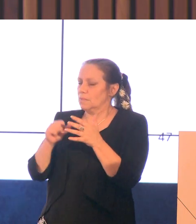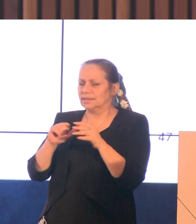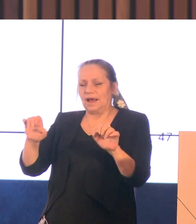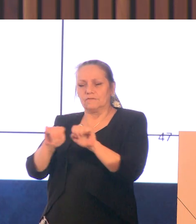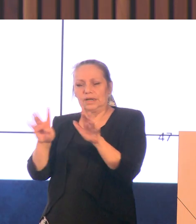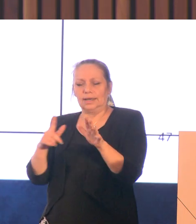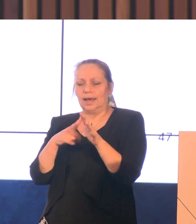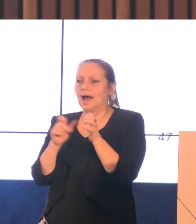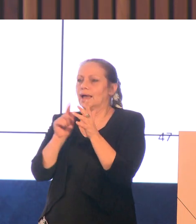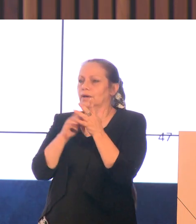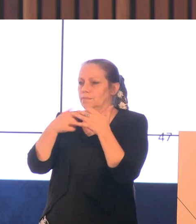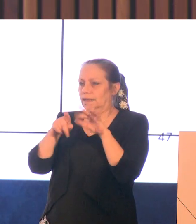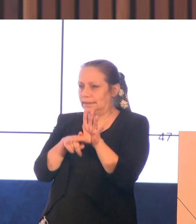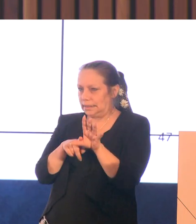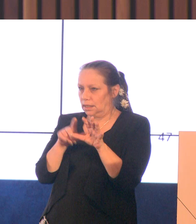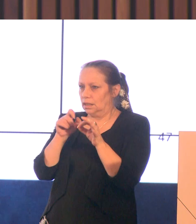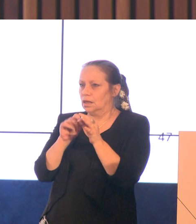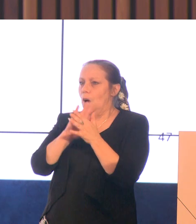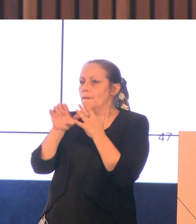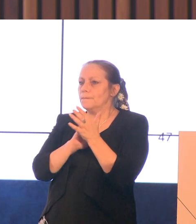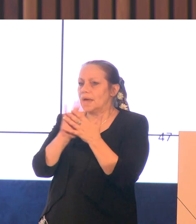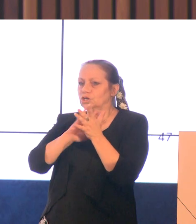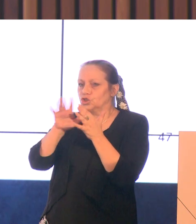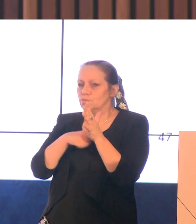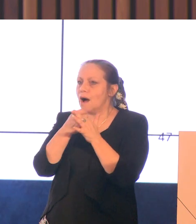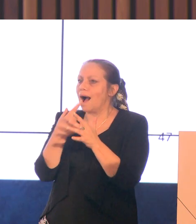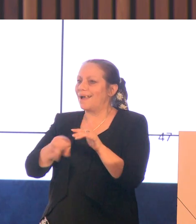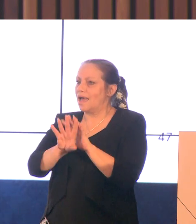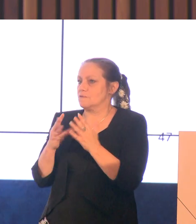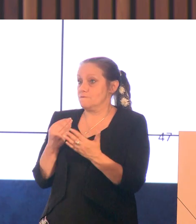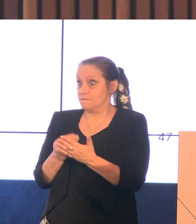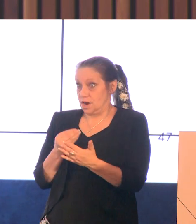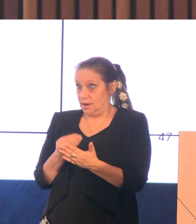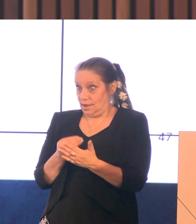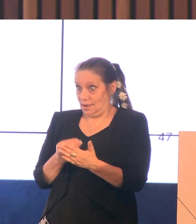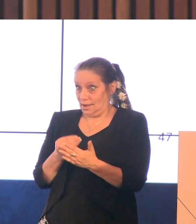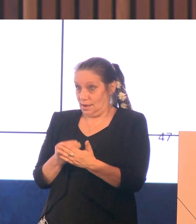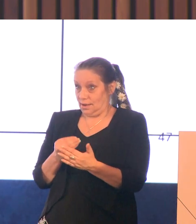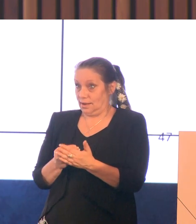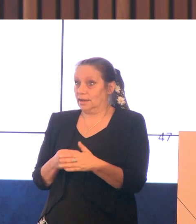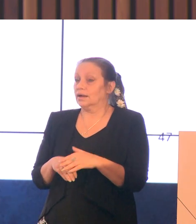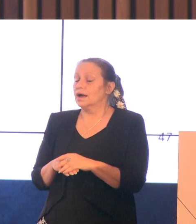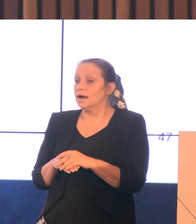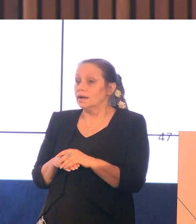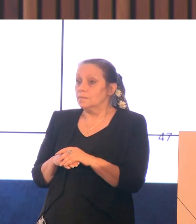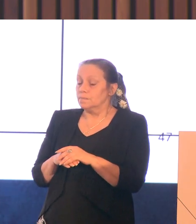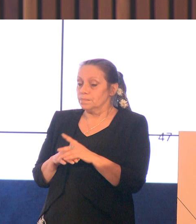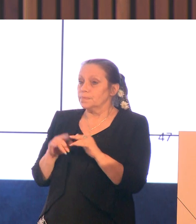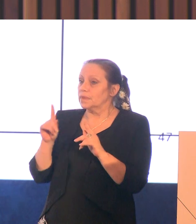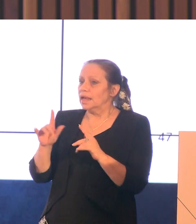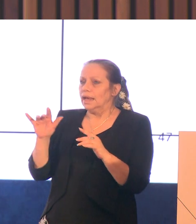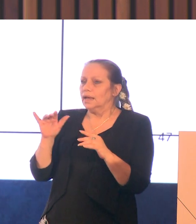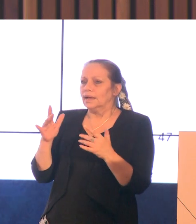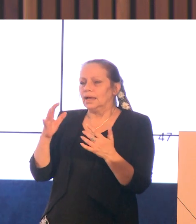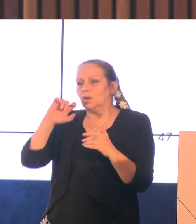accountabilities, benchmarking, performance management and funding, as recommended by the Productivity Commission, it will